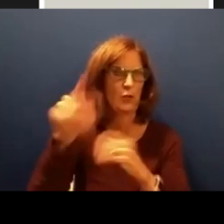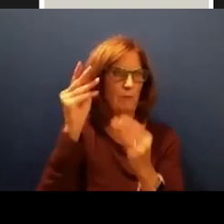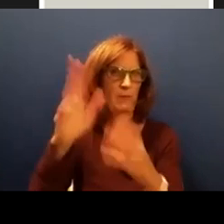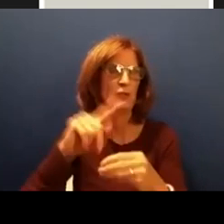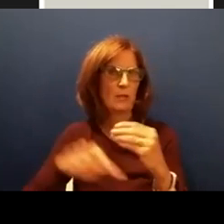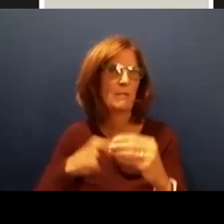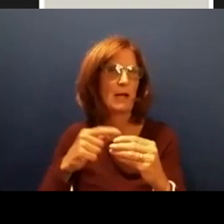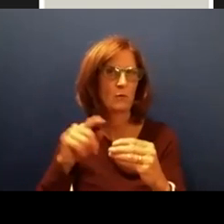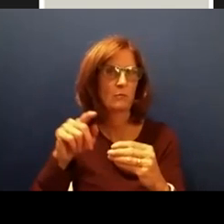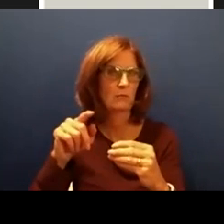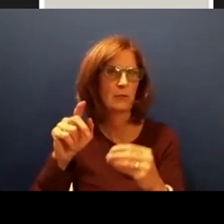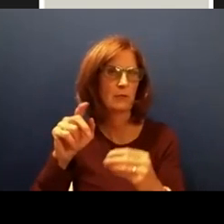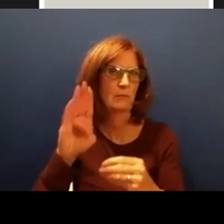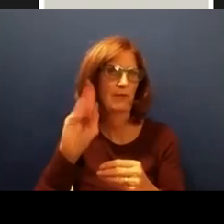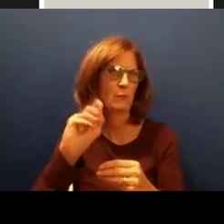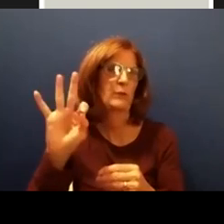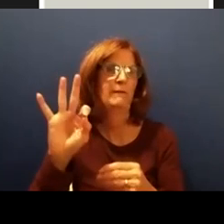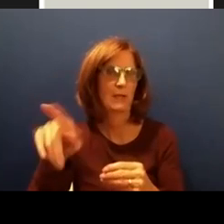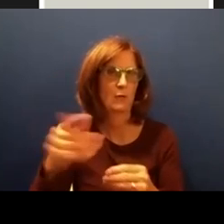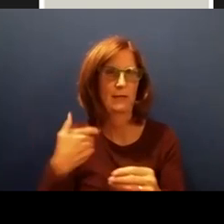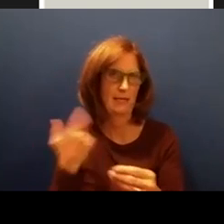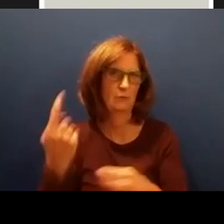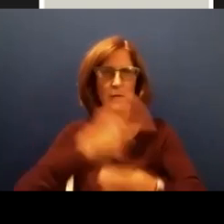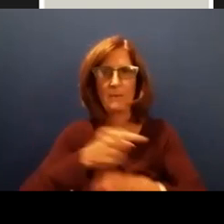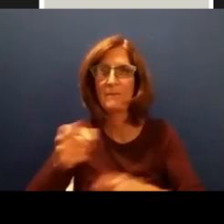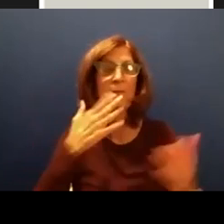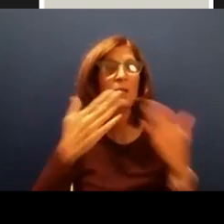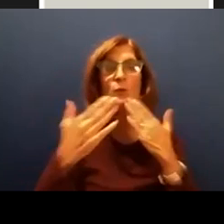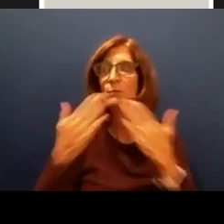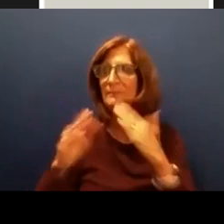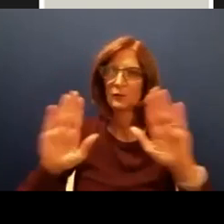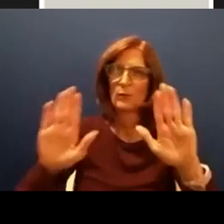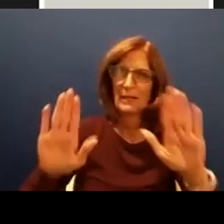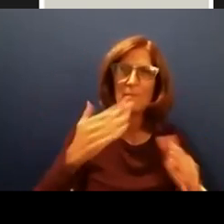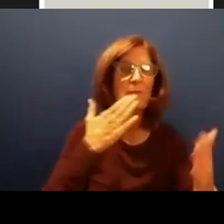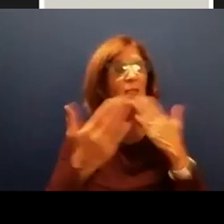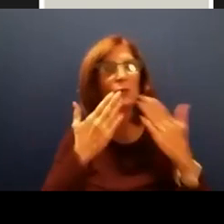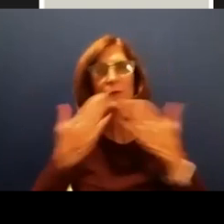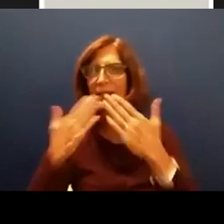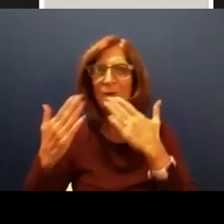Okay, thank you. Great. Thank you, everybody.